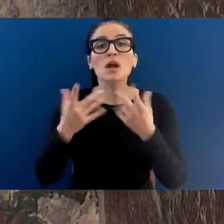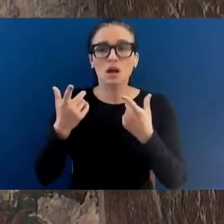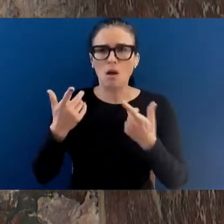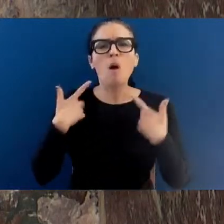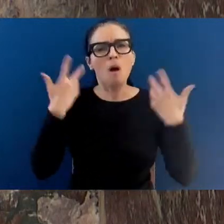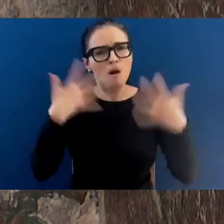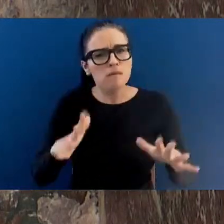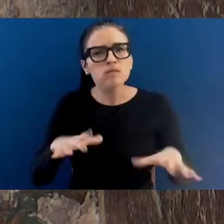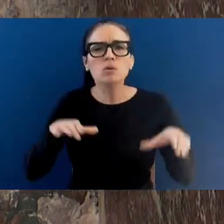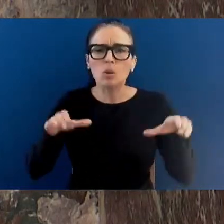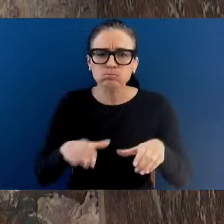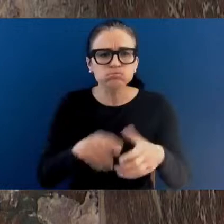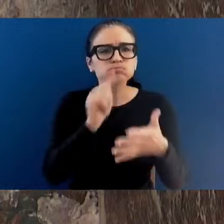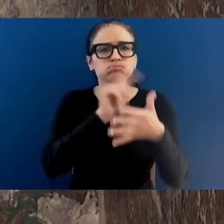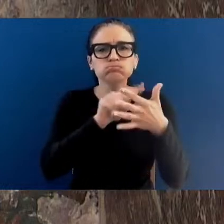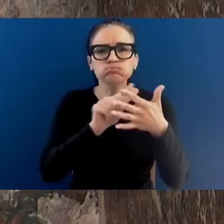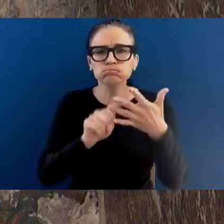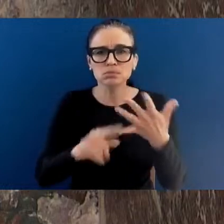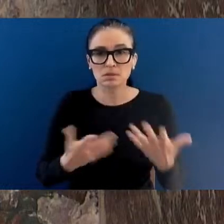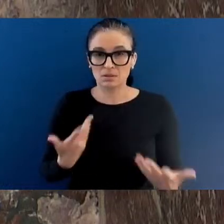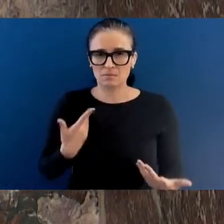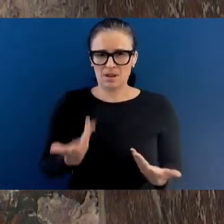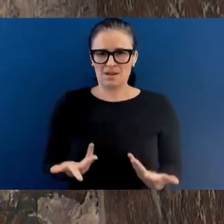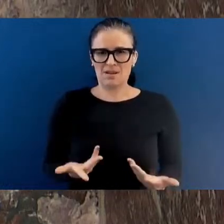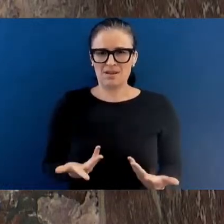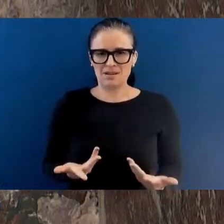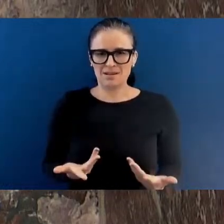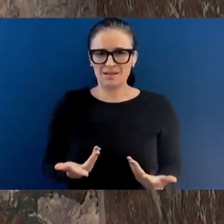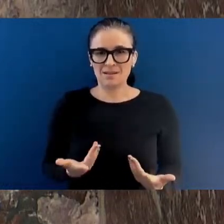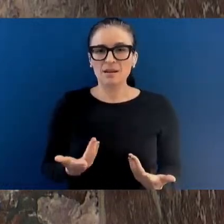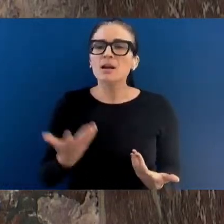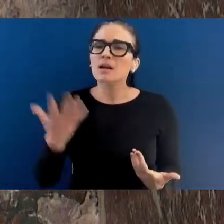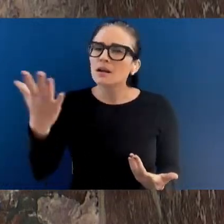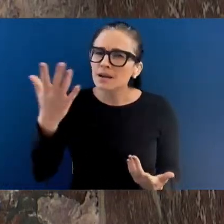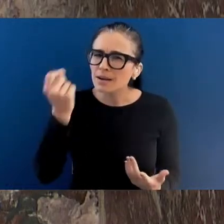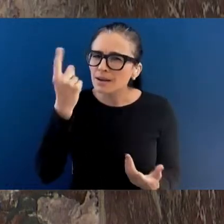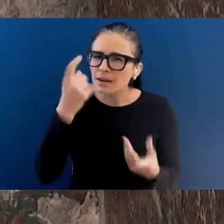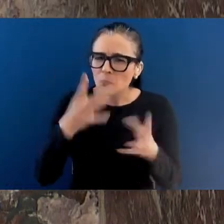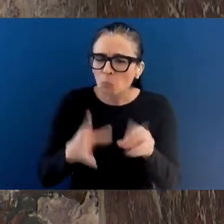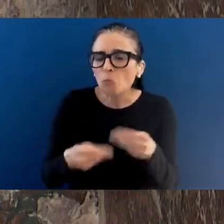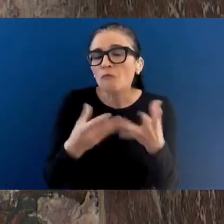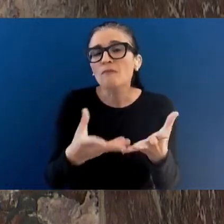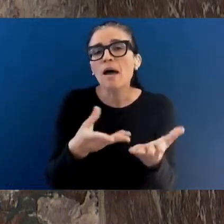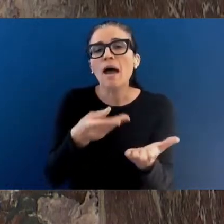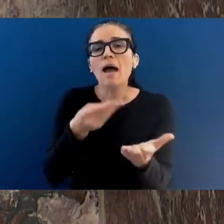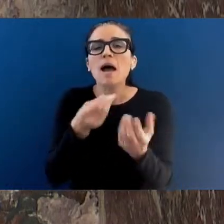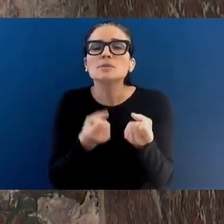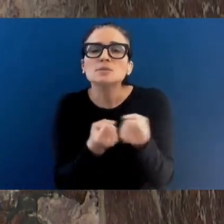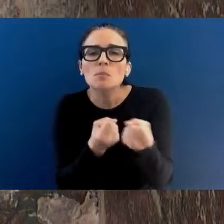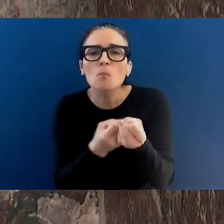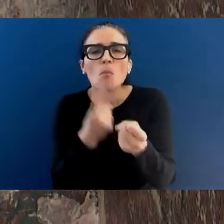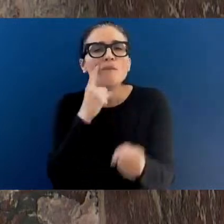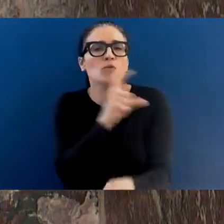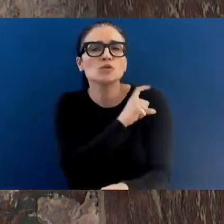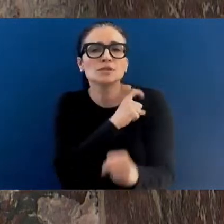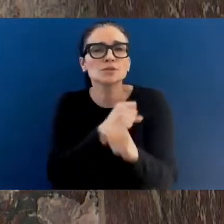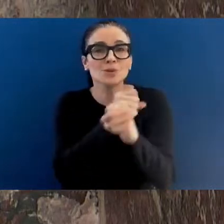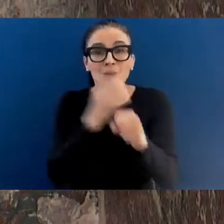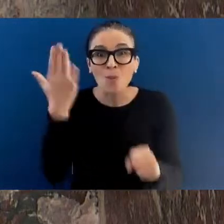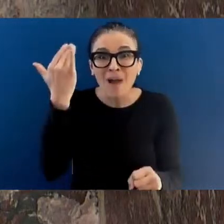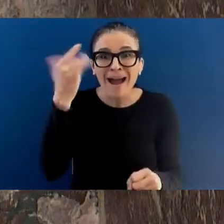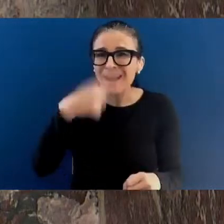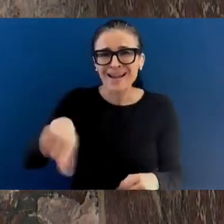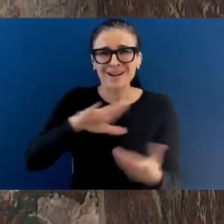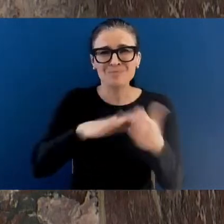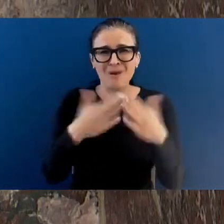to really provide supports for security to a community that's under attack. That's it. The other